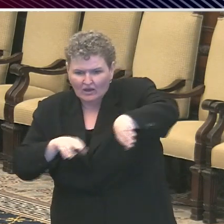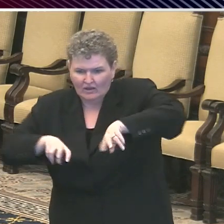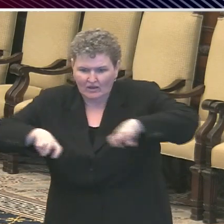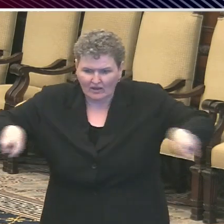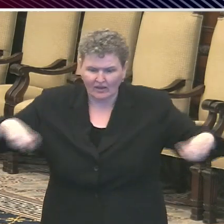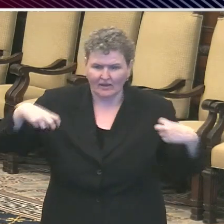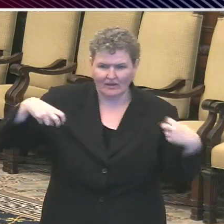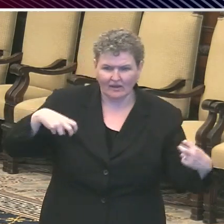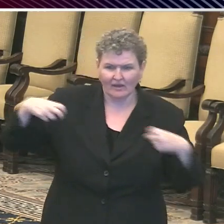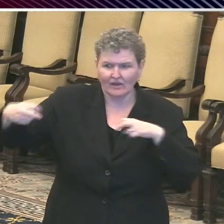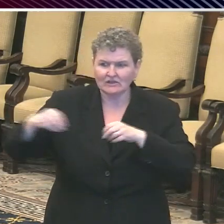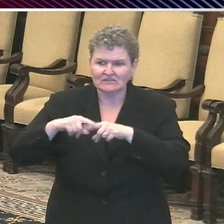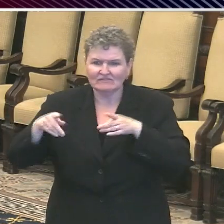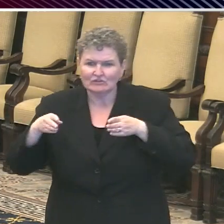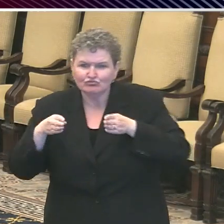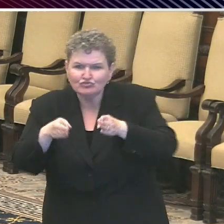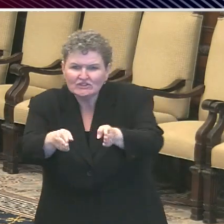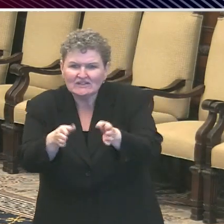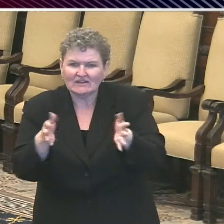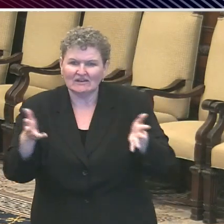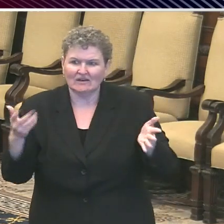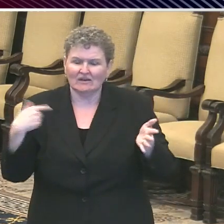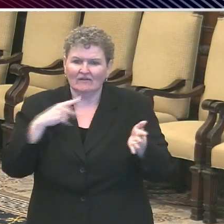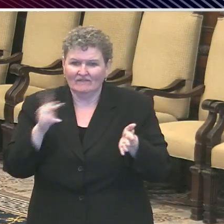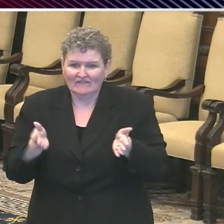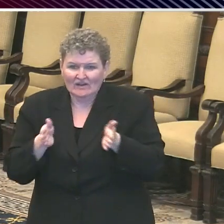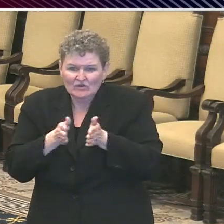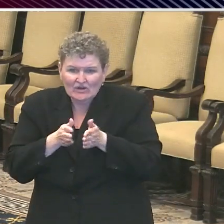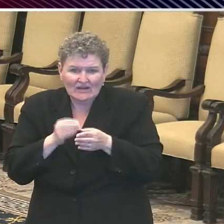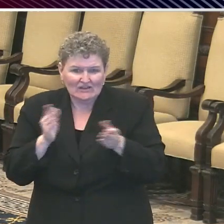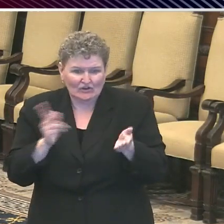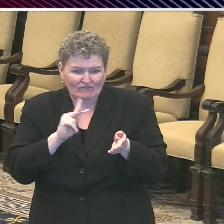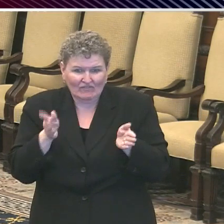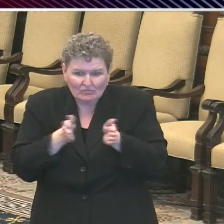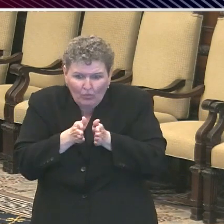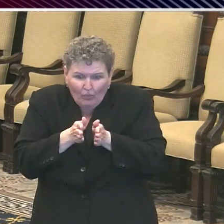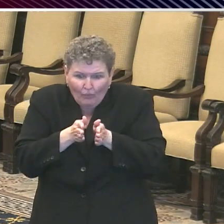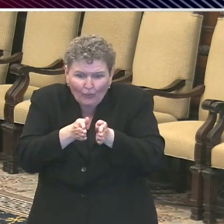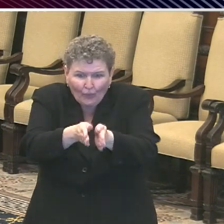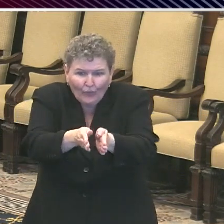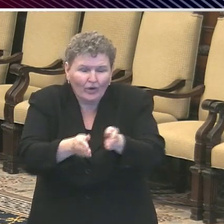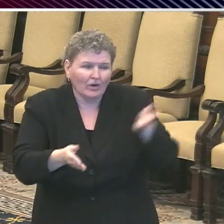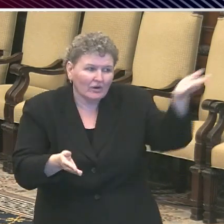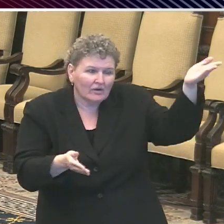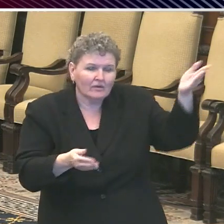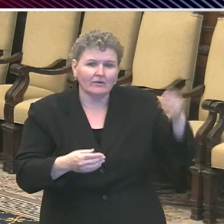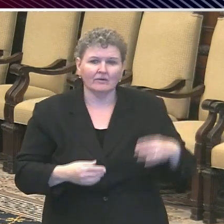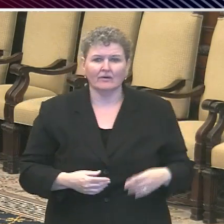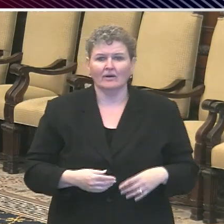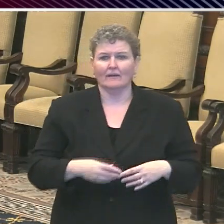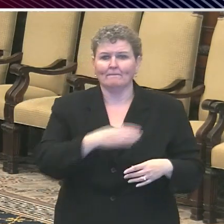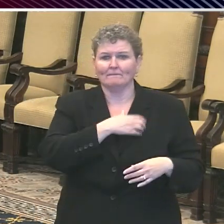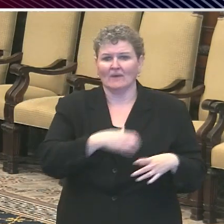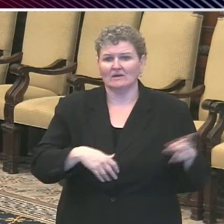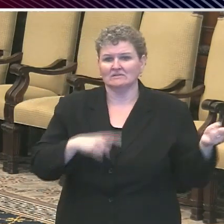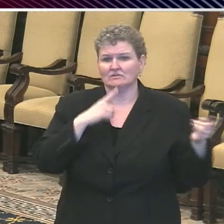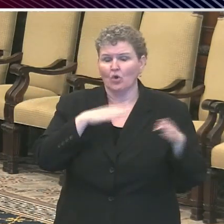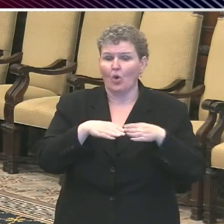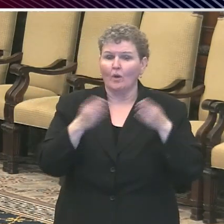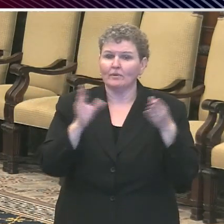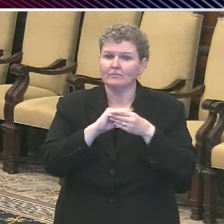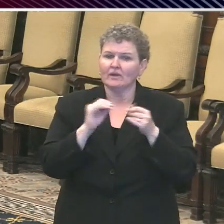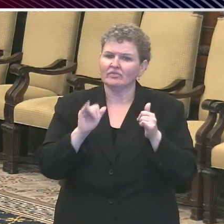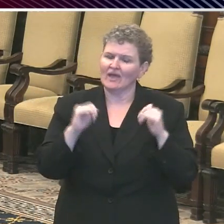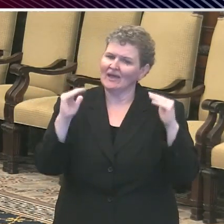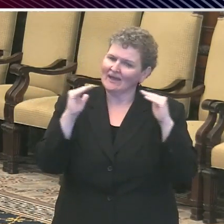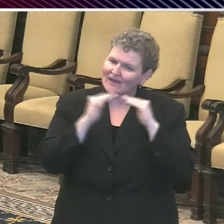to make sure is done well. And as he said in his opening remarks, we want to make sure it's done with some equity, right? We don't want